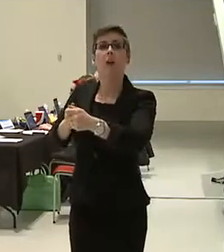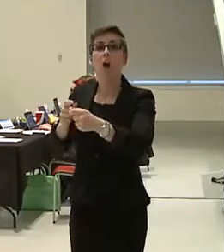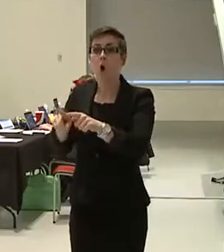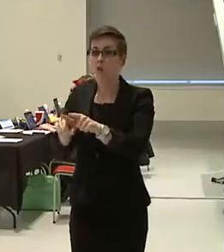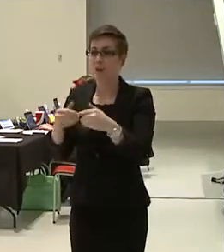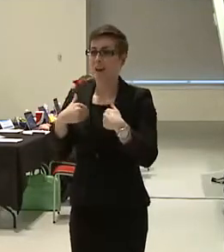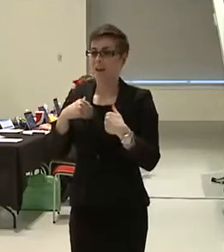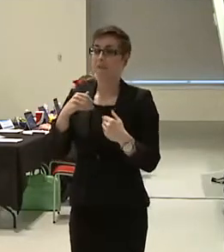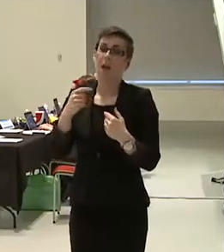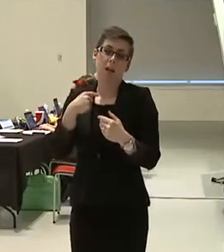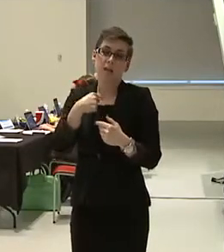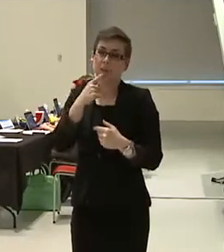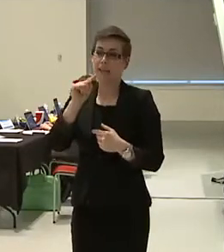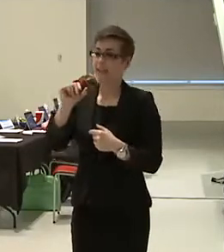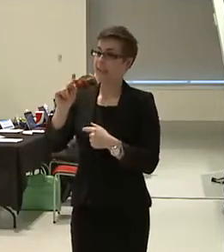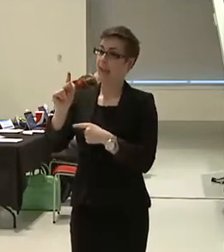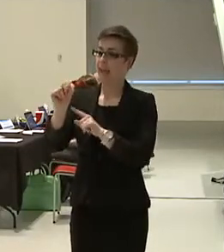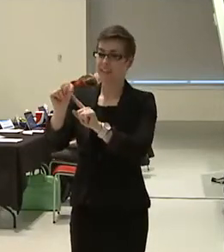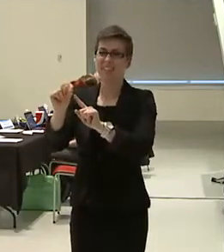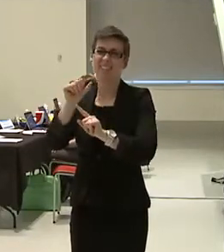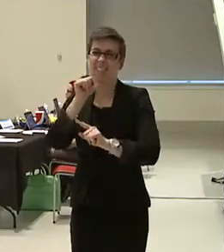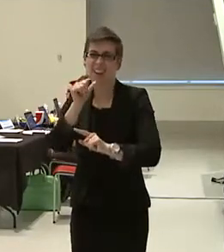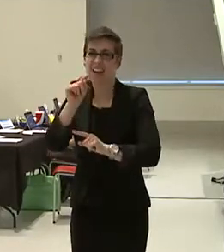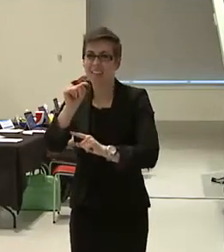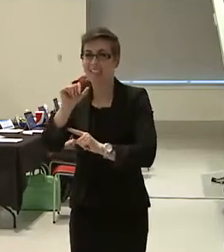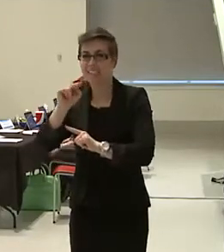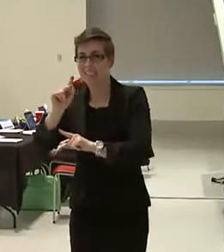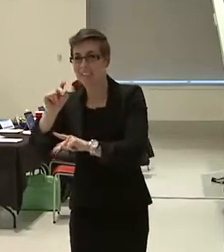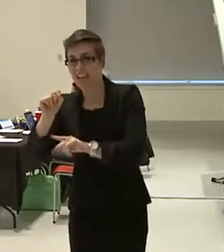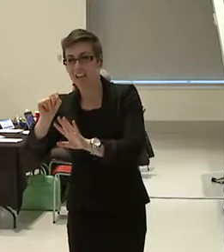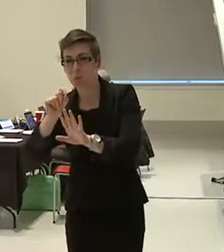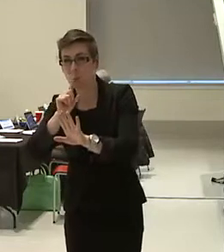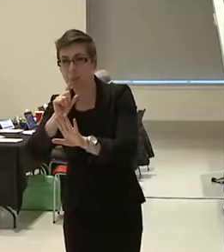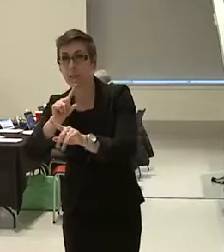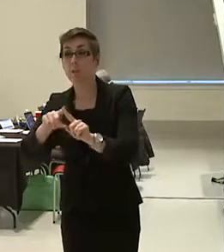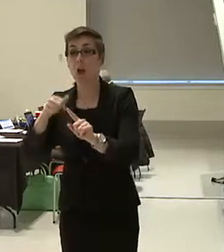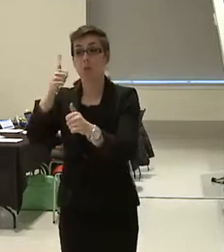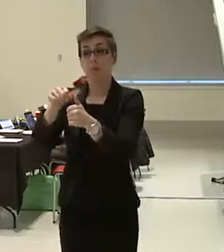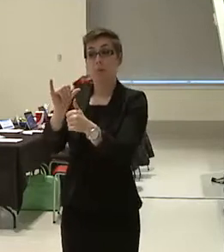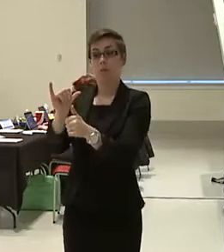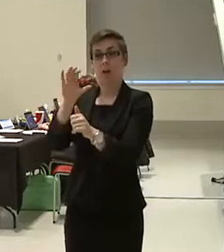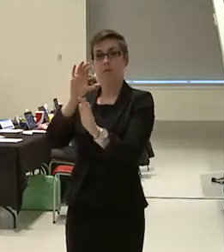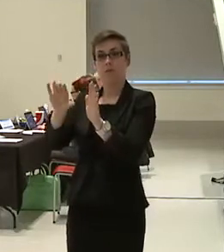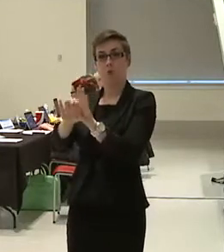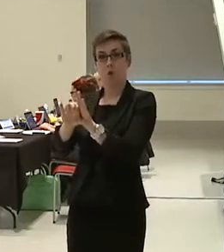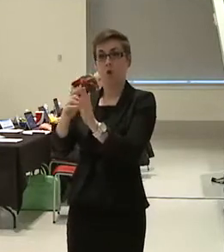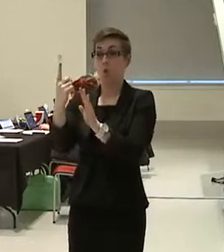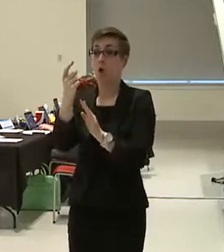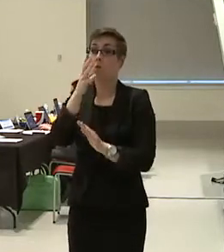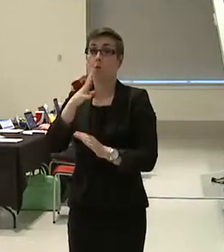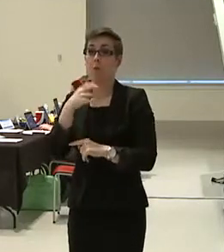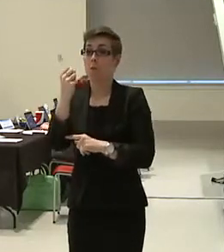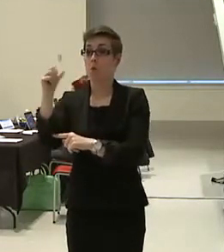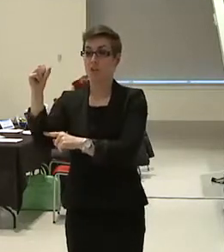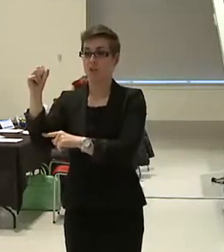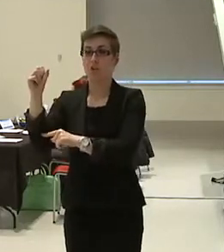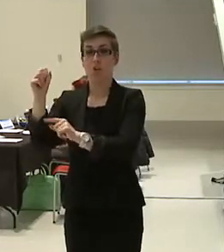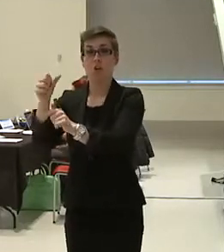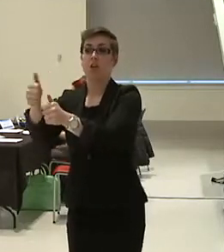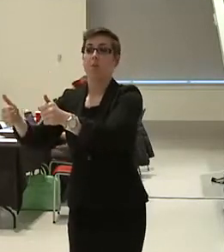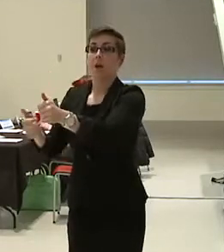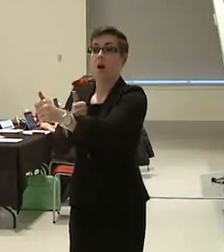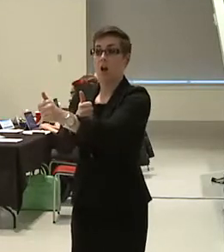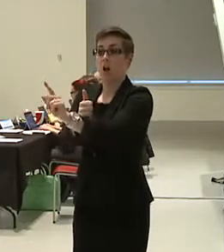Humvees. When we say tanks, people get real riled up. So I remember that photo. I remember the first video that I saw of Mike